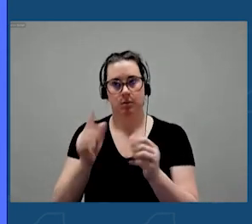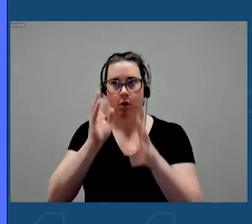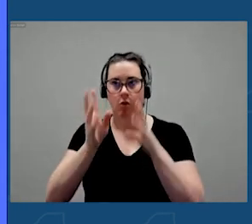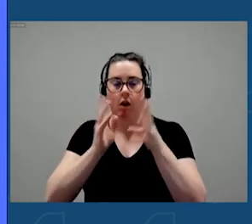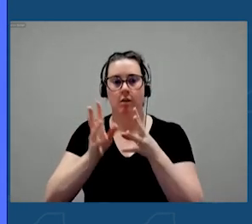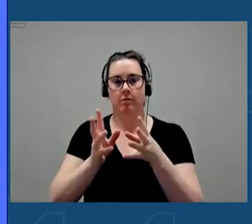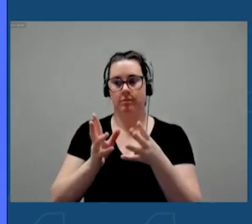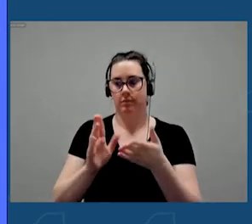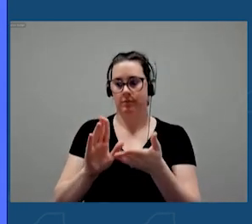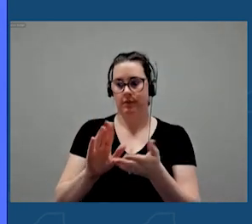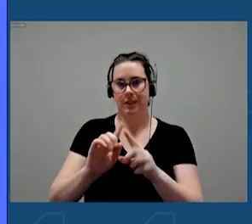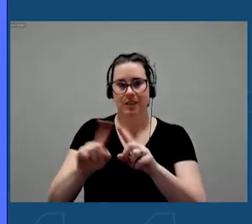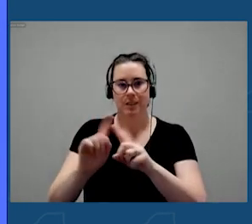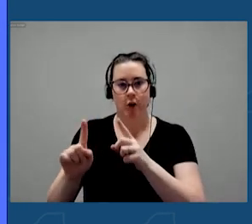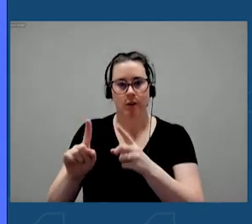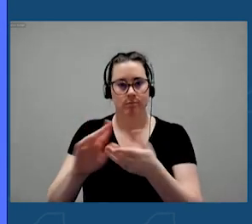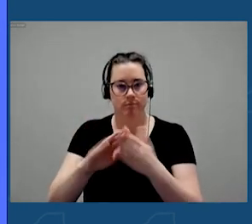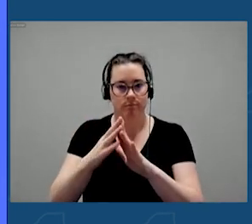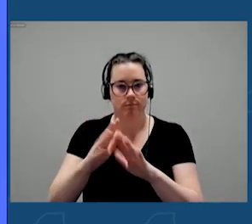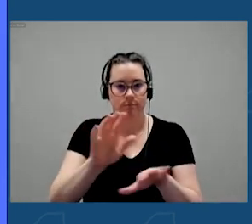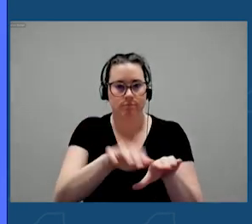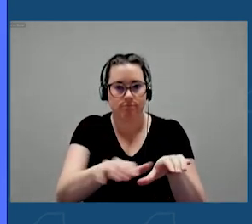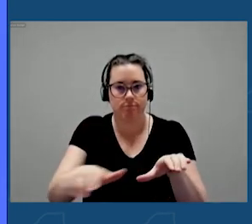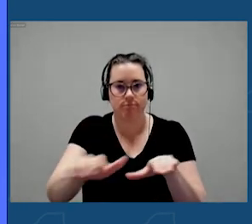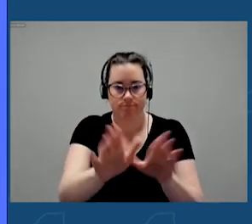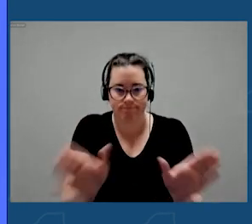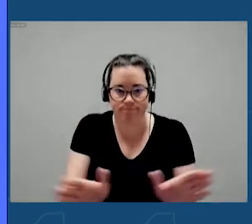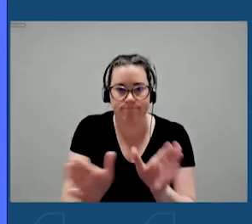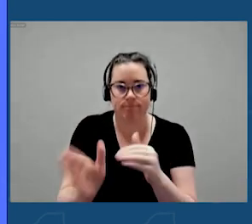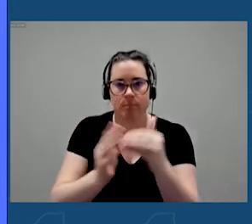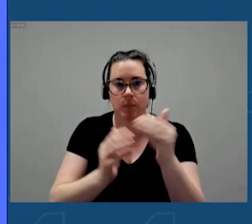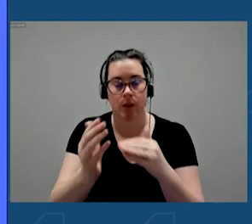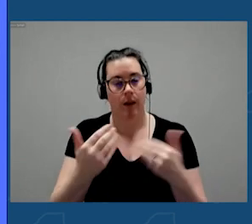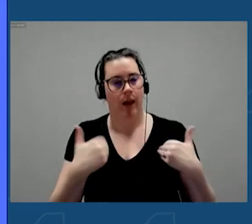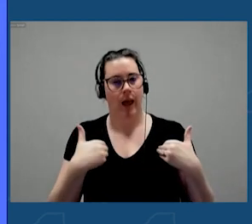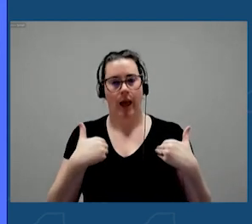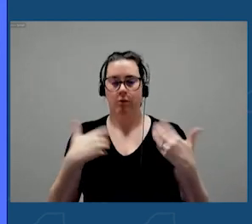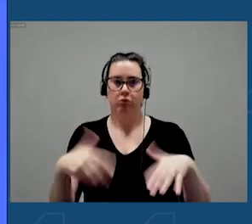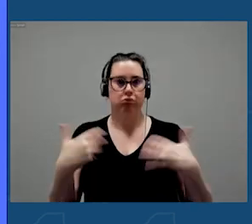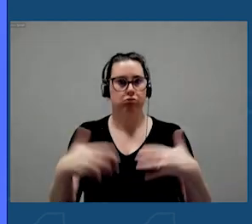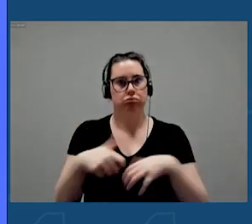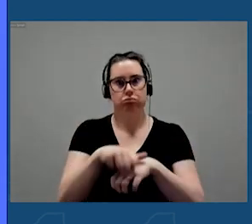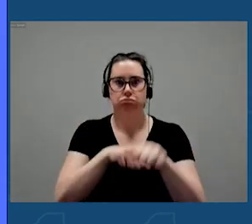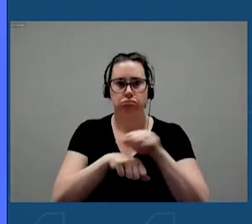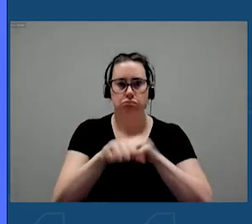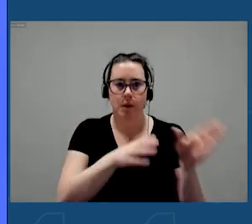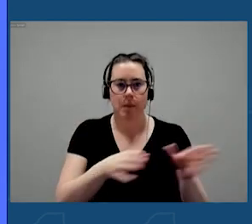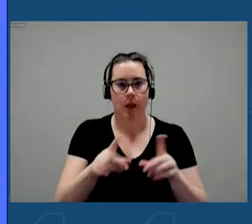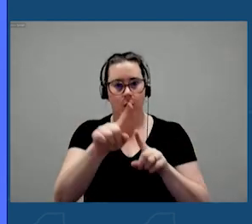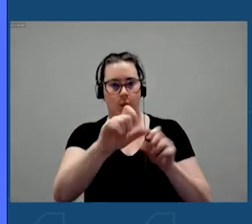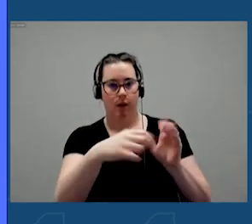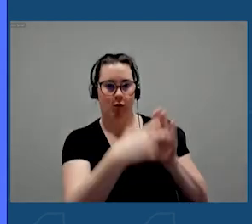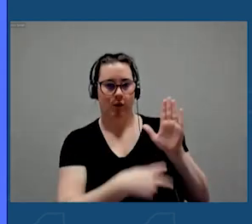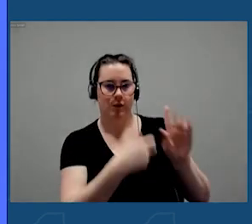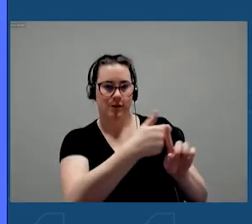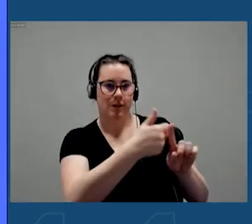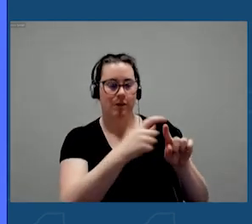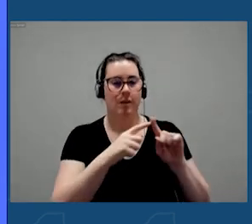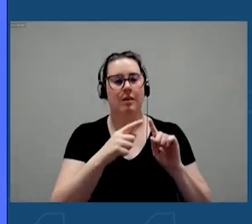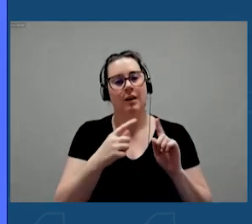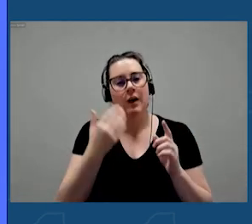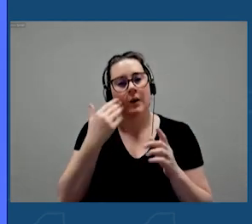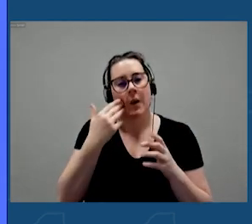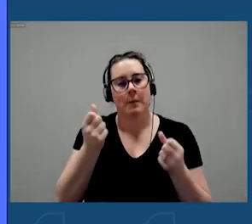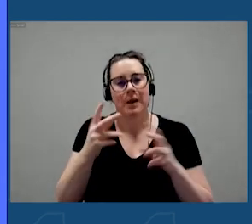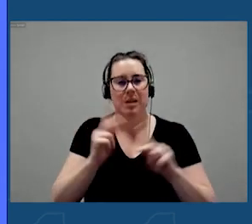more. And I've got got an aggressive plan. You can read it. I don't want to give all the details. We're not making a ton of friends on this, but I have to win